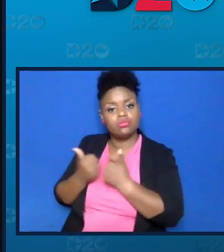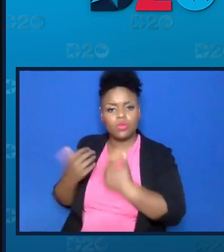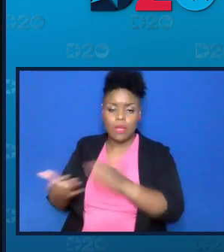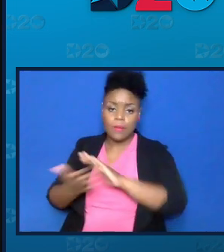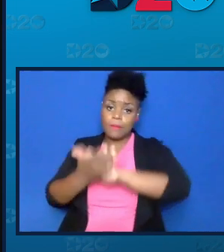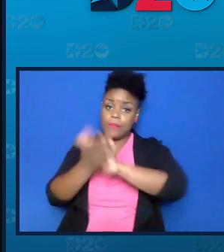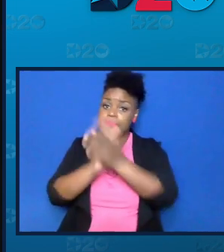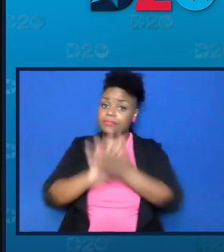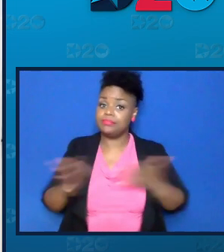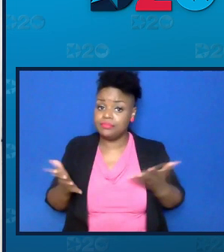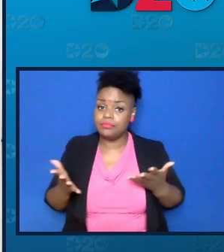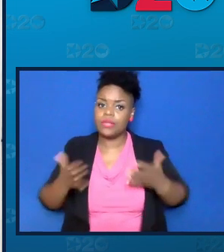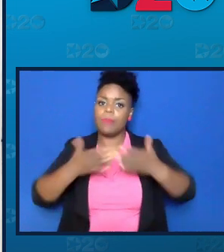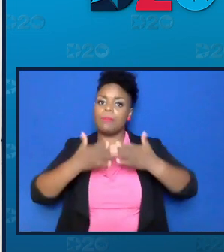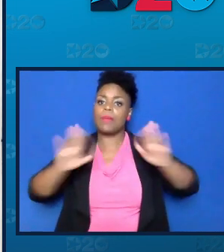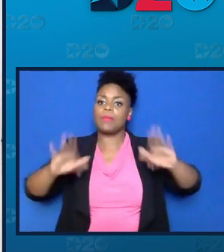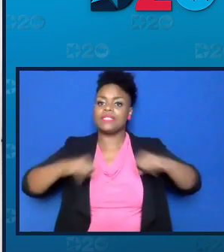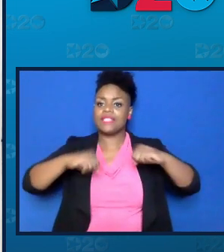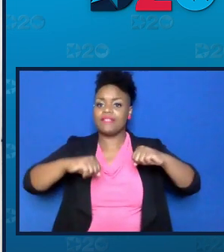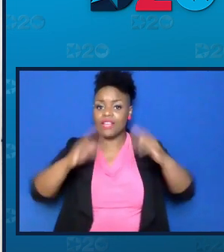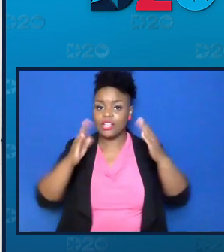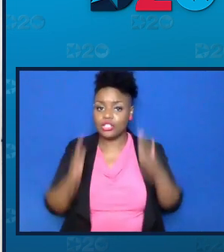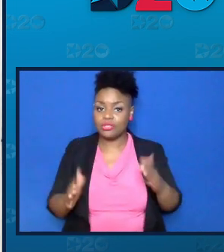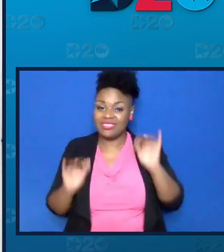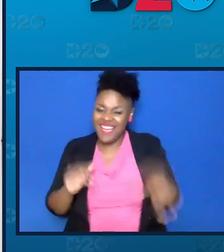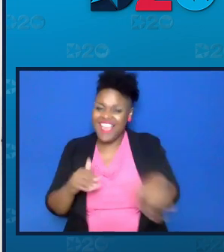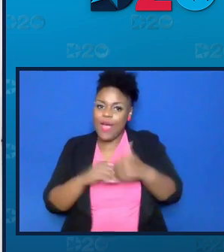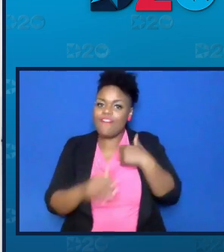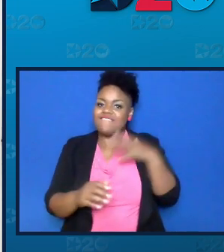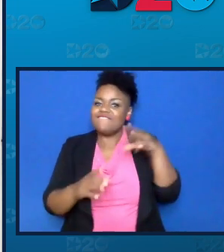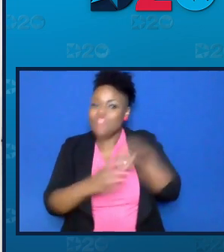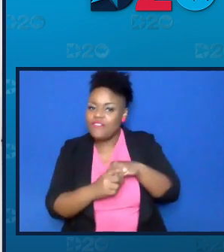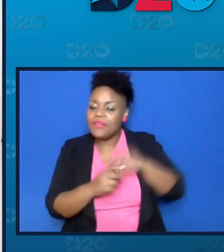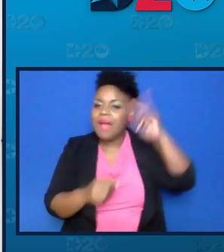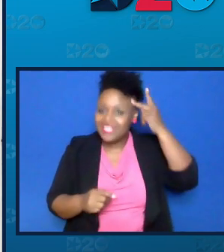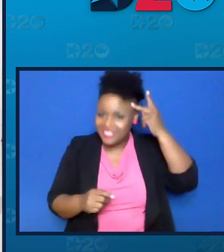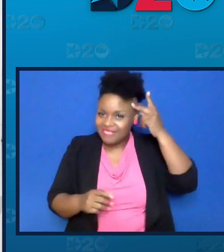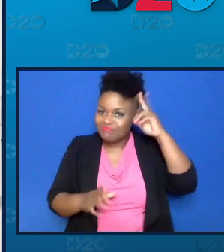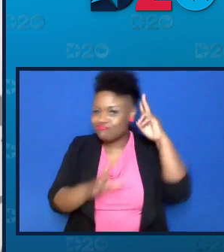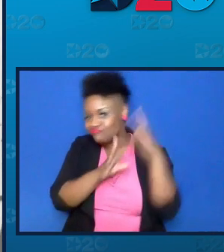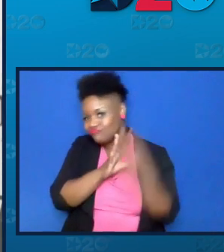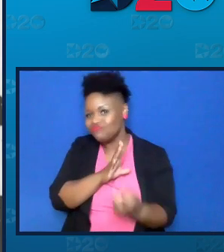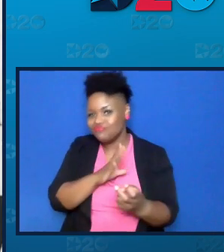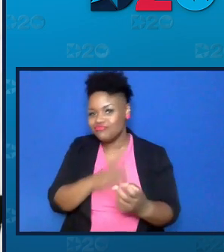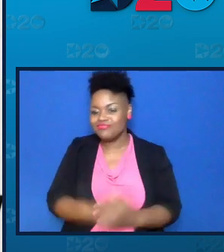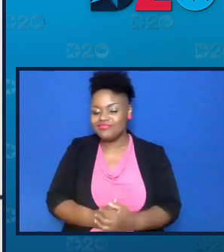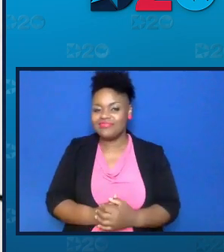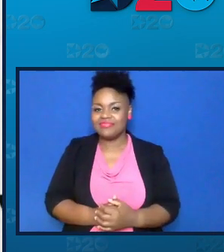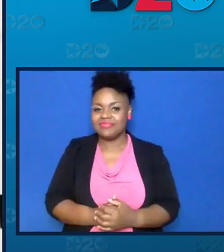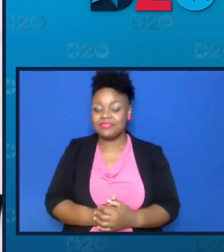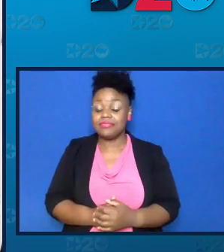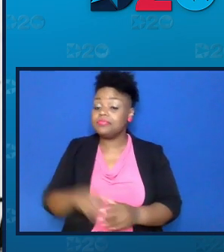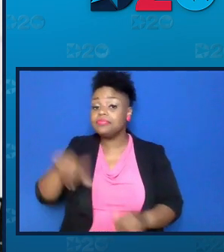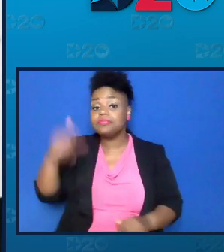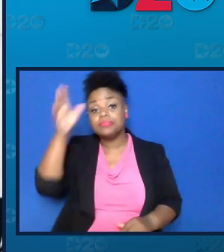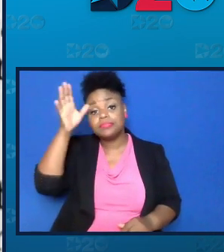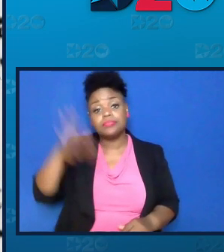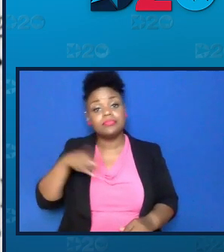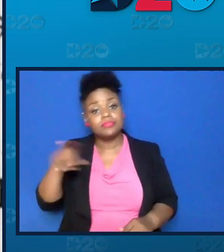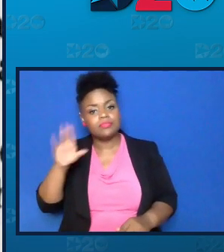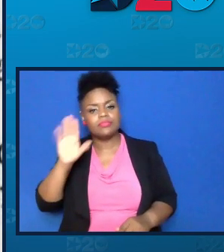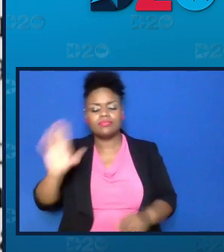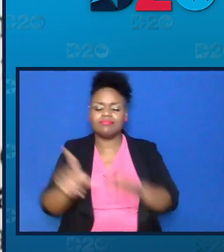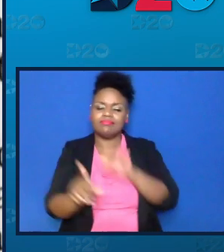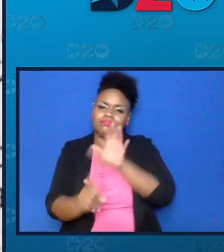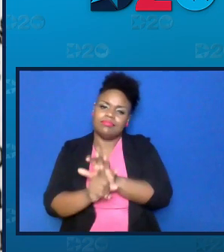in politics. J. Caleb Boggs was a popular war hero in a solidly Republican state, and few took